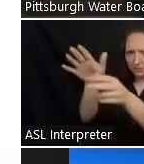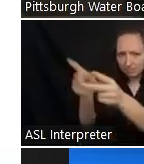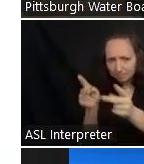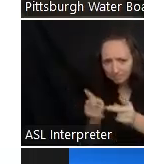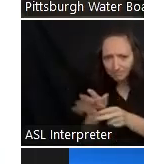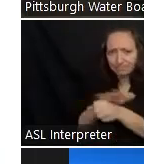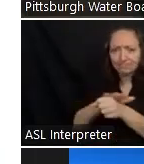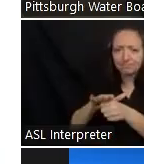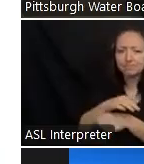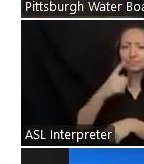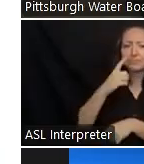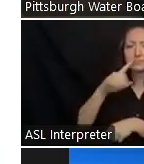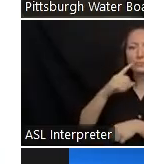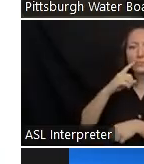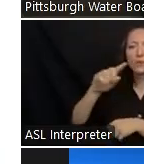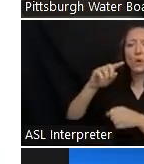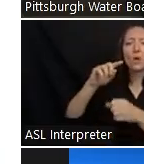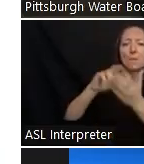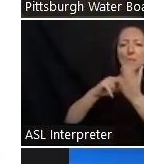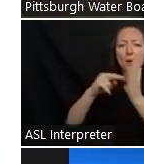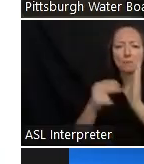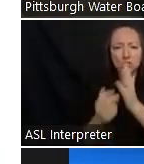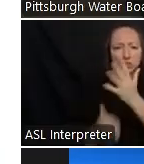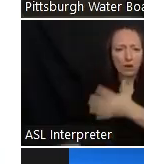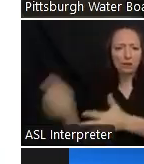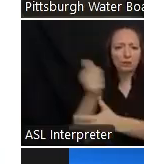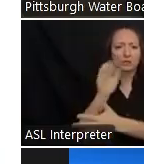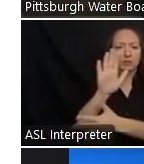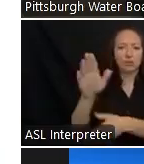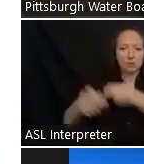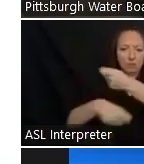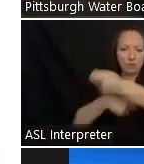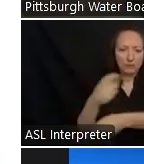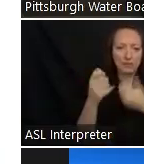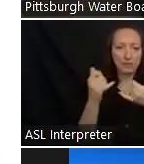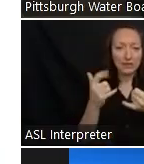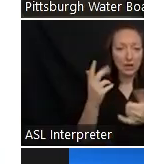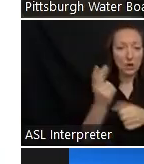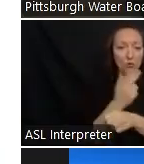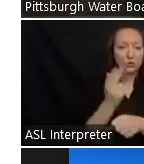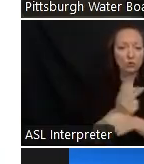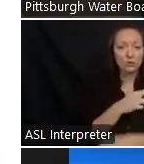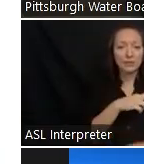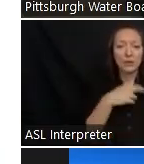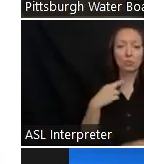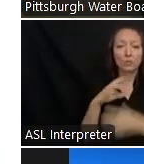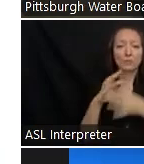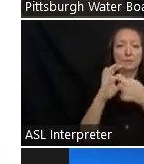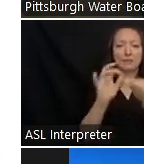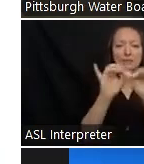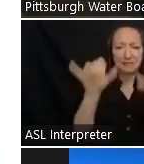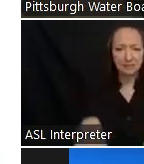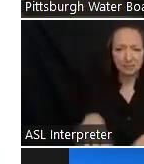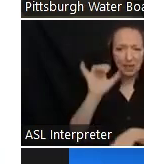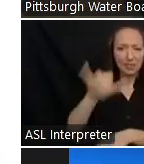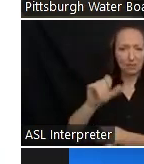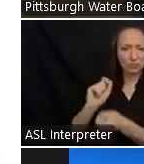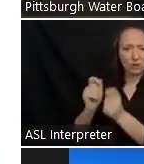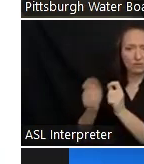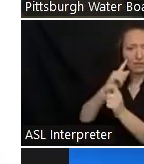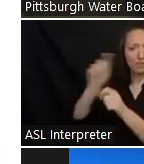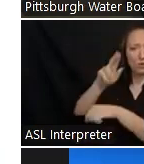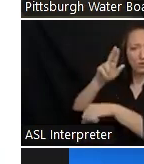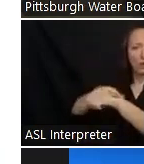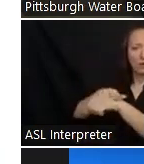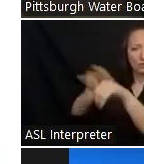replacement. We are using now a risk-based system, which was modified from national standards, which assesses both the physical condition